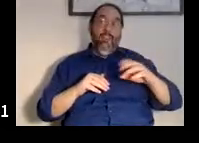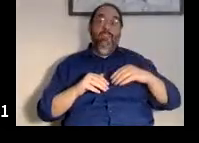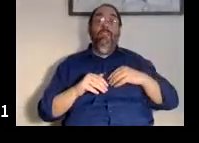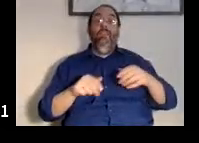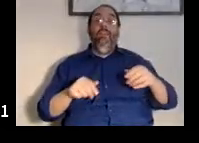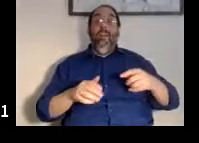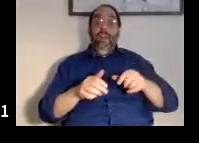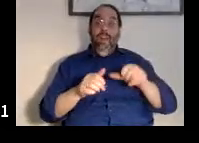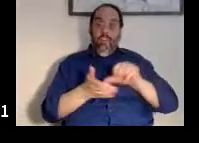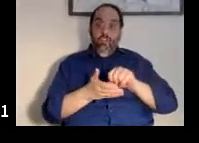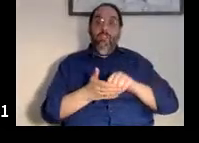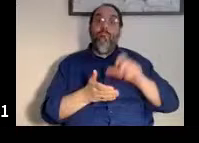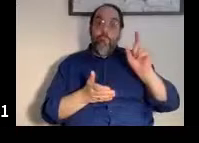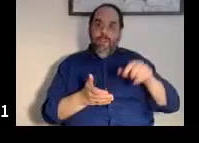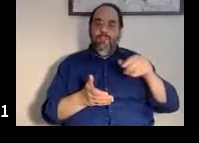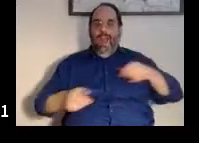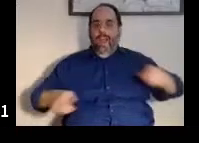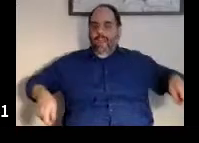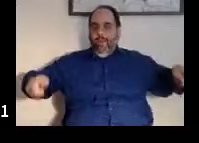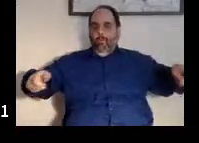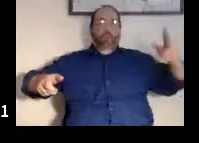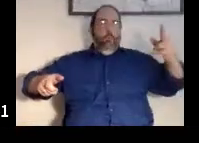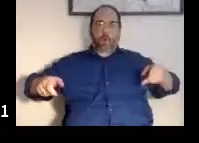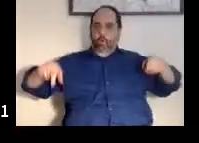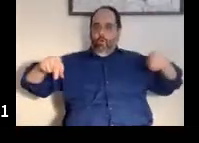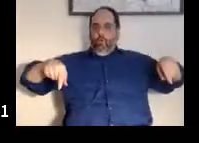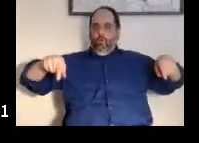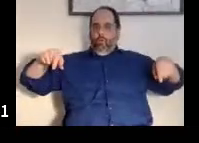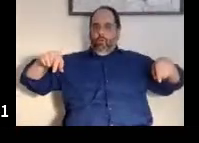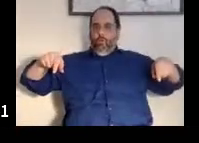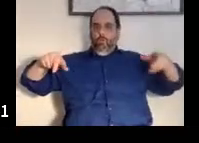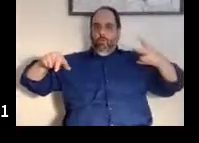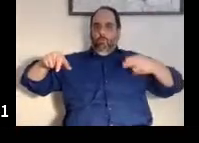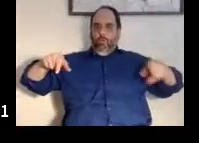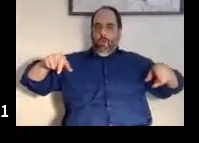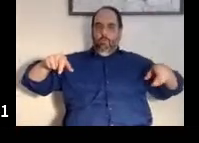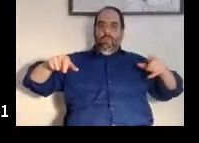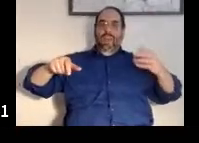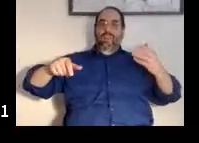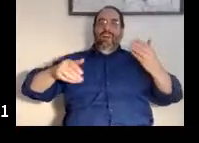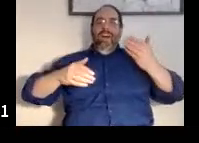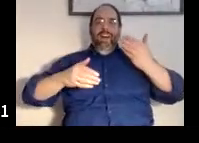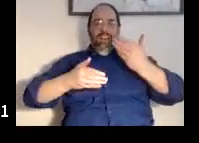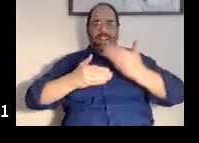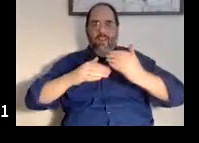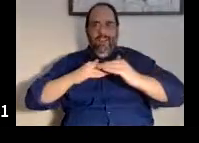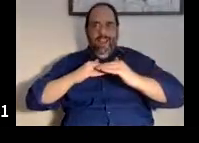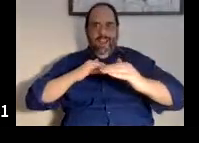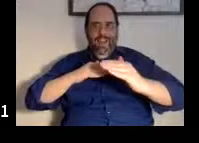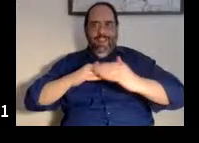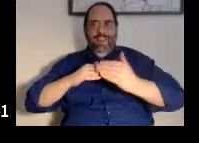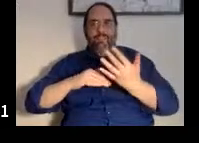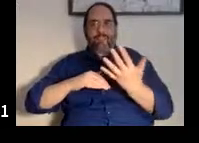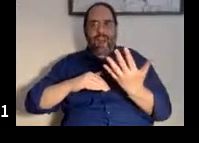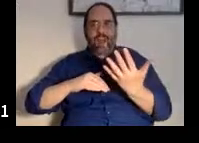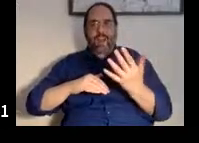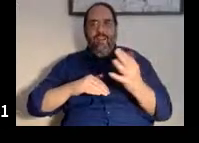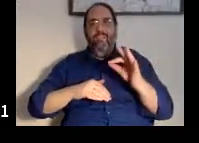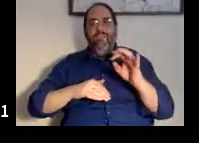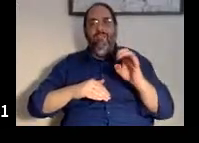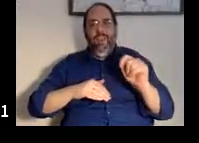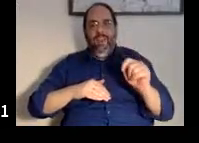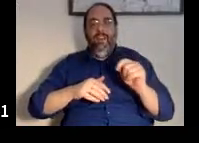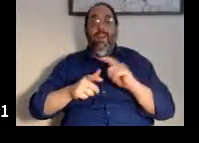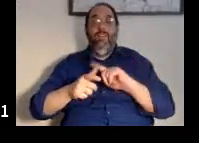would have handrails on both sides. You'd have a level landing of at least 5 feet for the width of your ramp. And